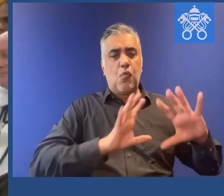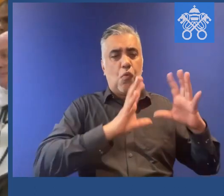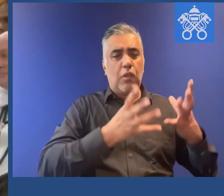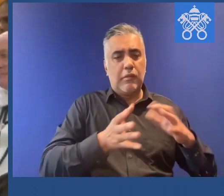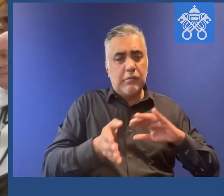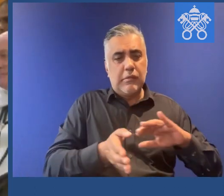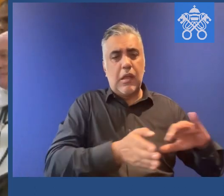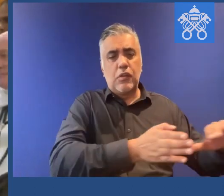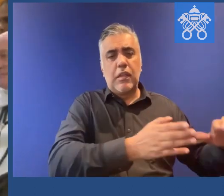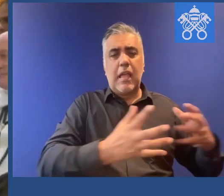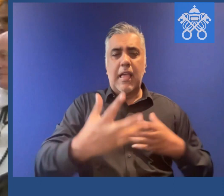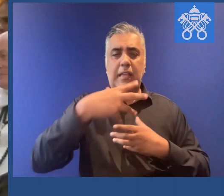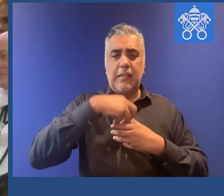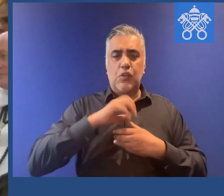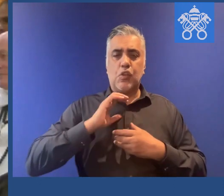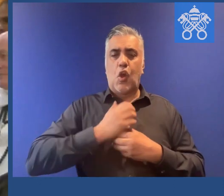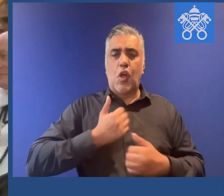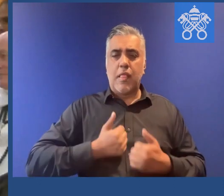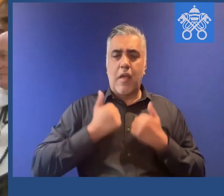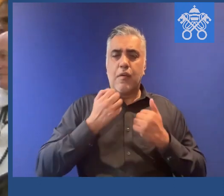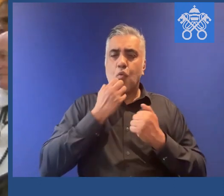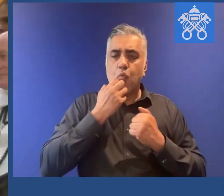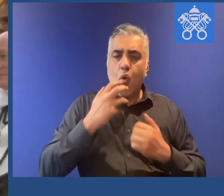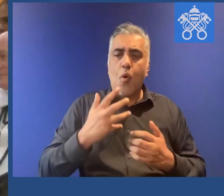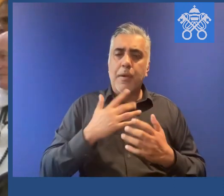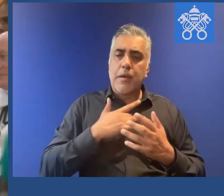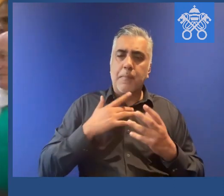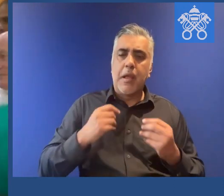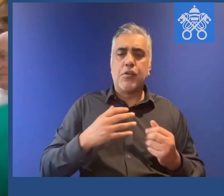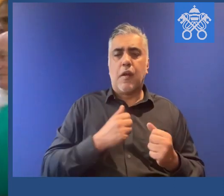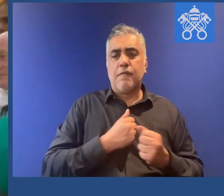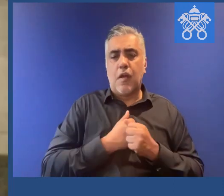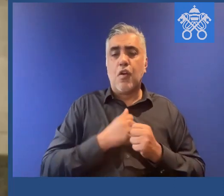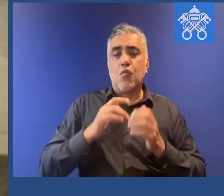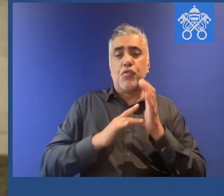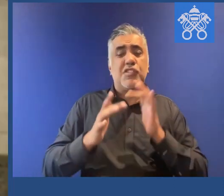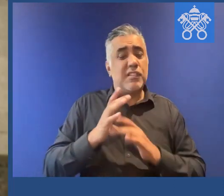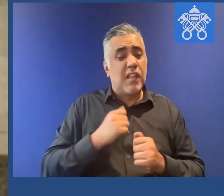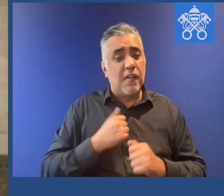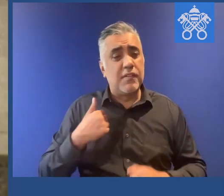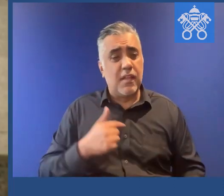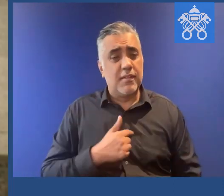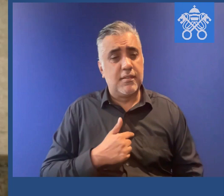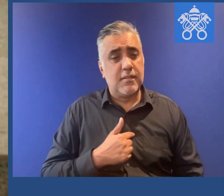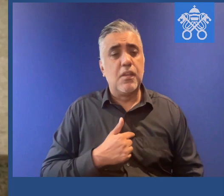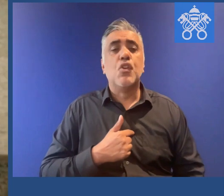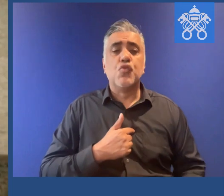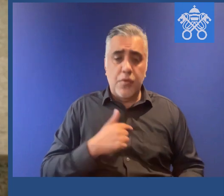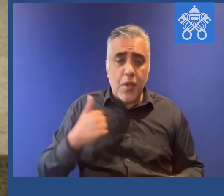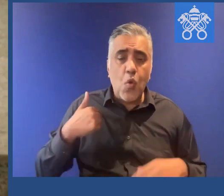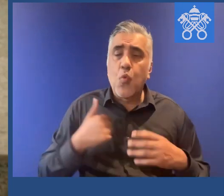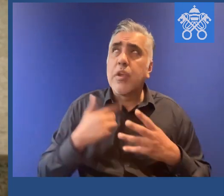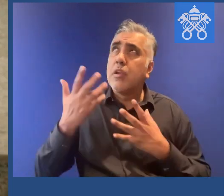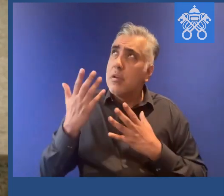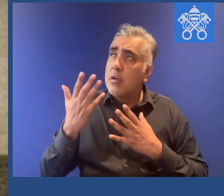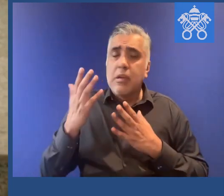and kindles in our lives the warm and compassionate love with which Jesus loves us, so that we in turn